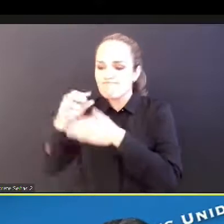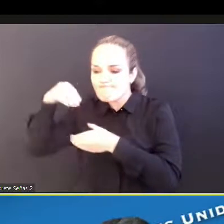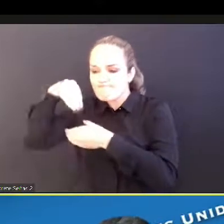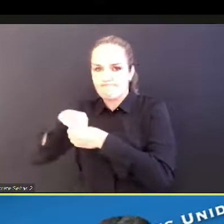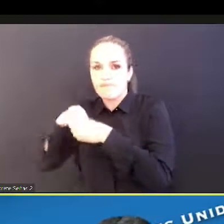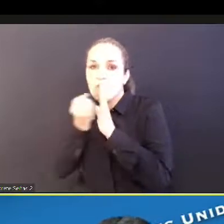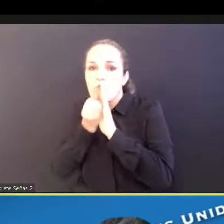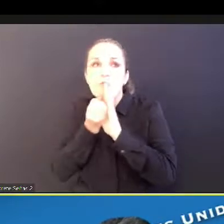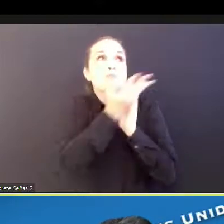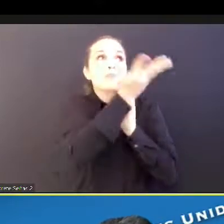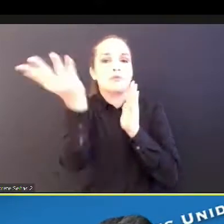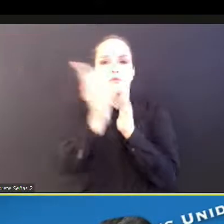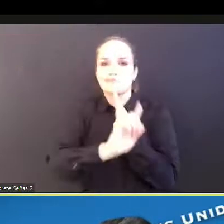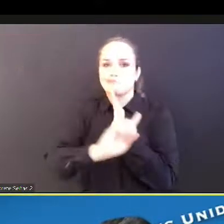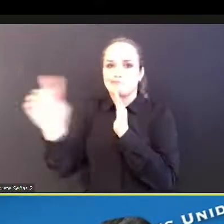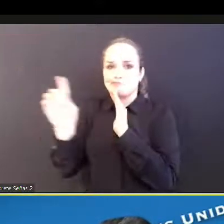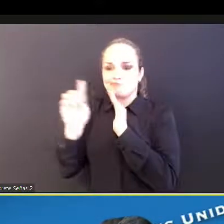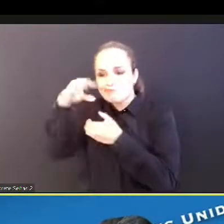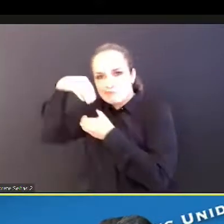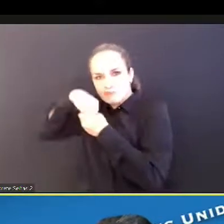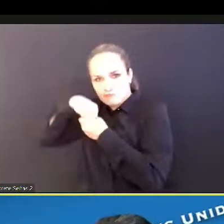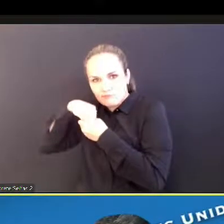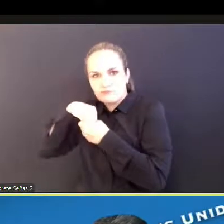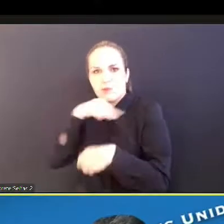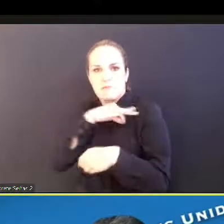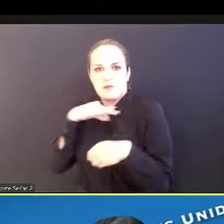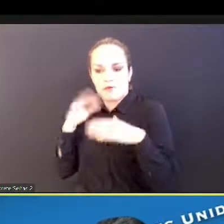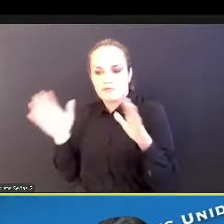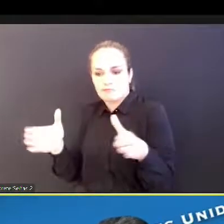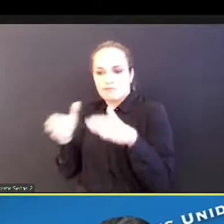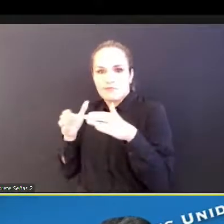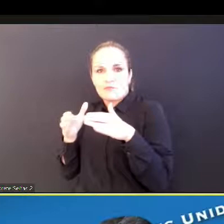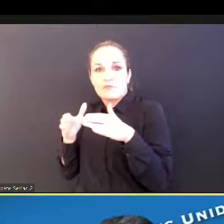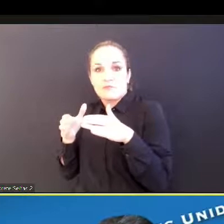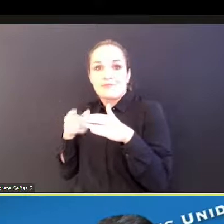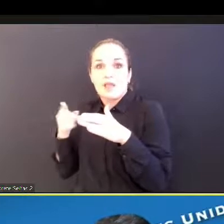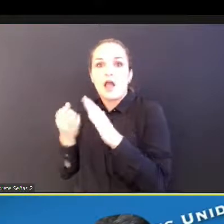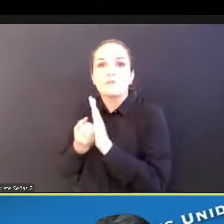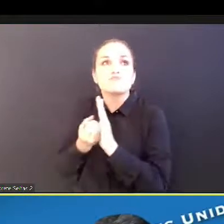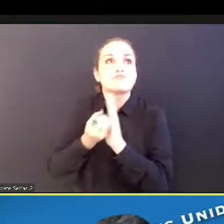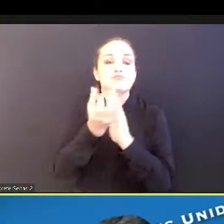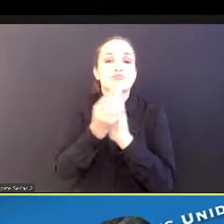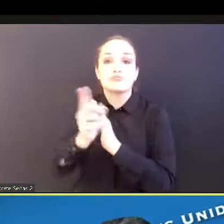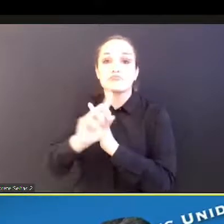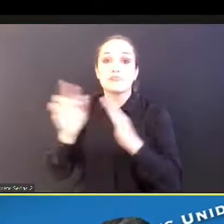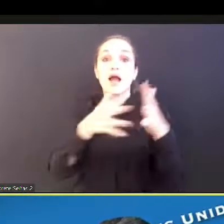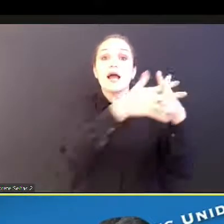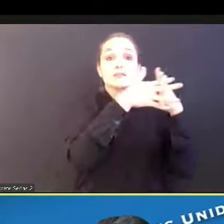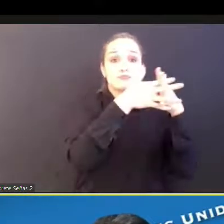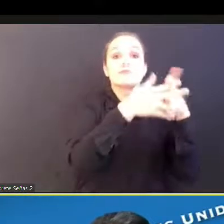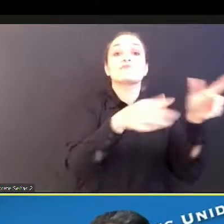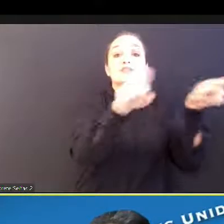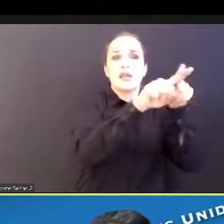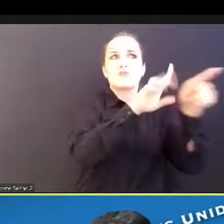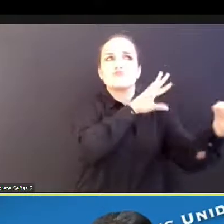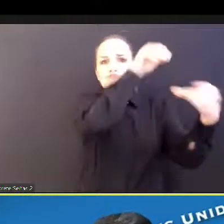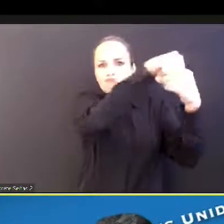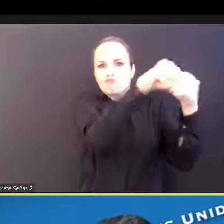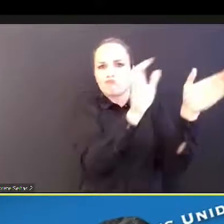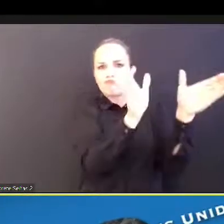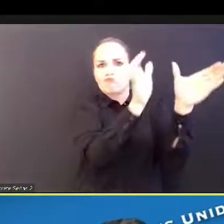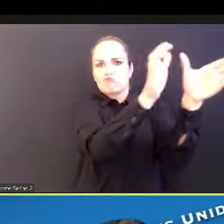The United States requires defense data to be stored locally, etc. So many examples of countries